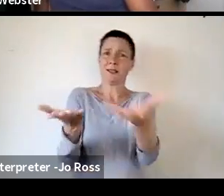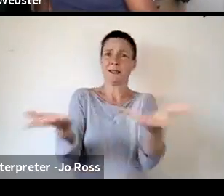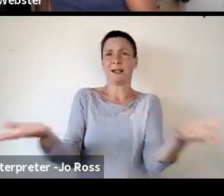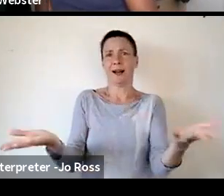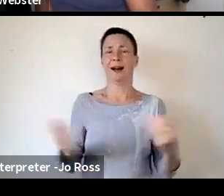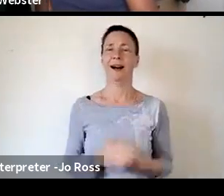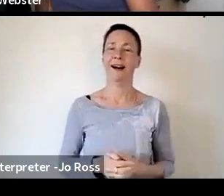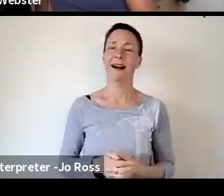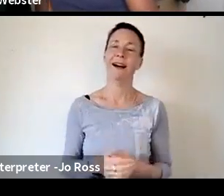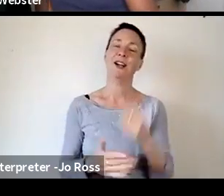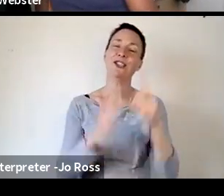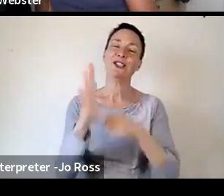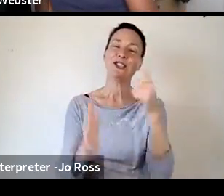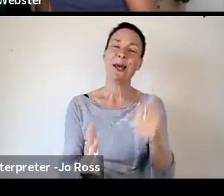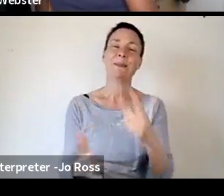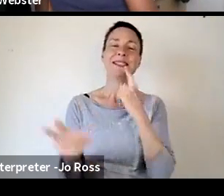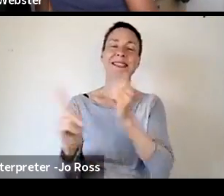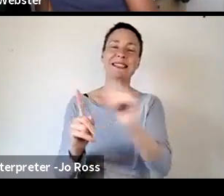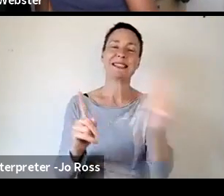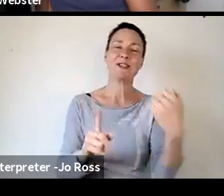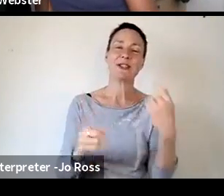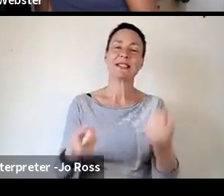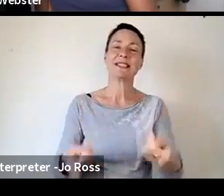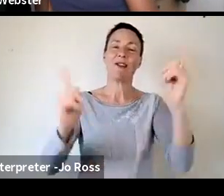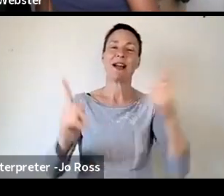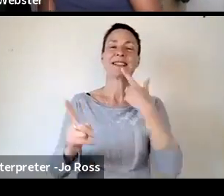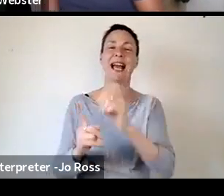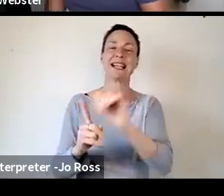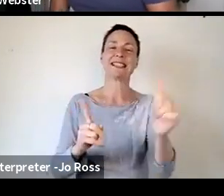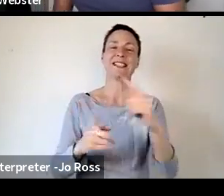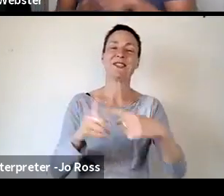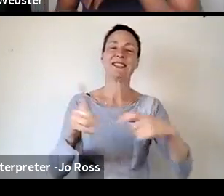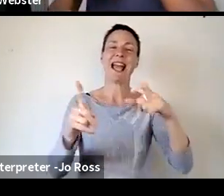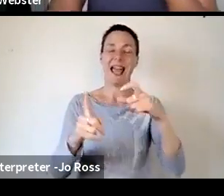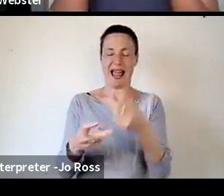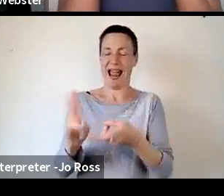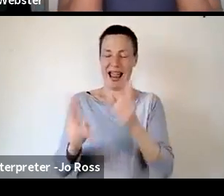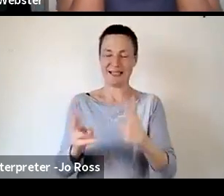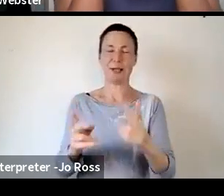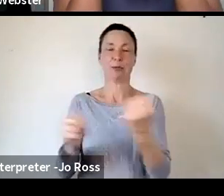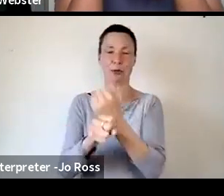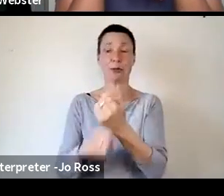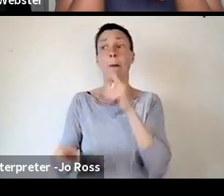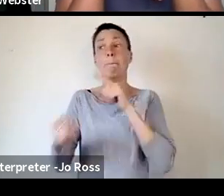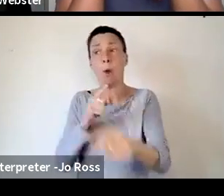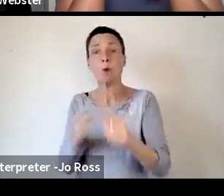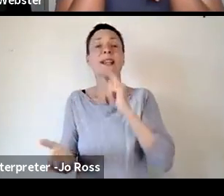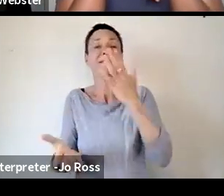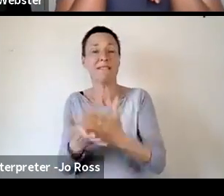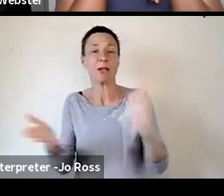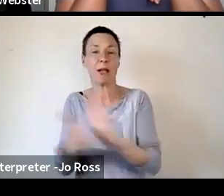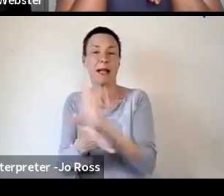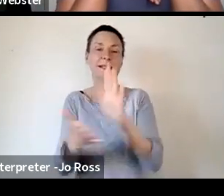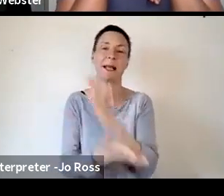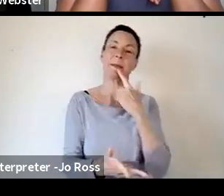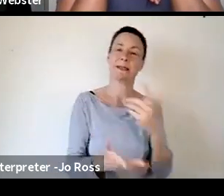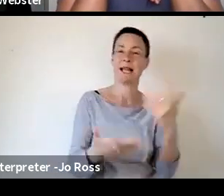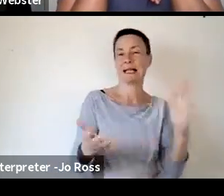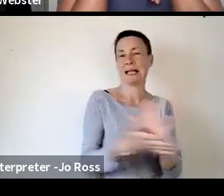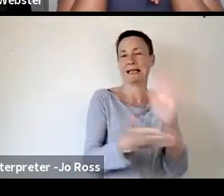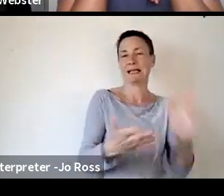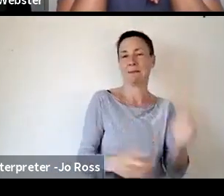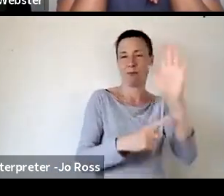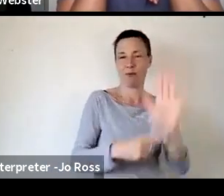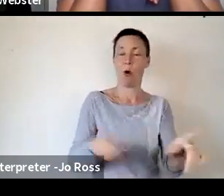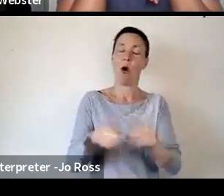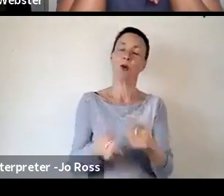James is a series director and series edit producer, mostly of factual entertainment and entertainment programmes. He's